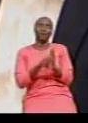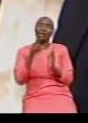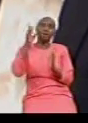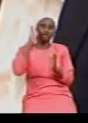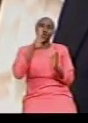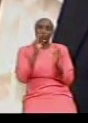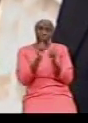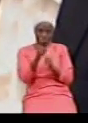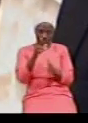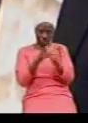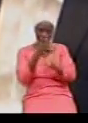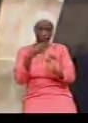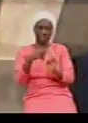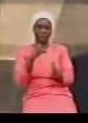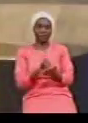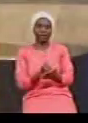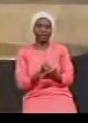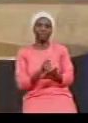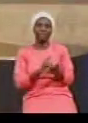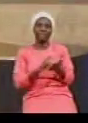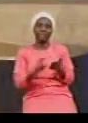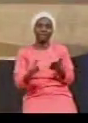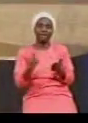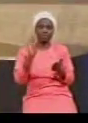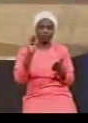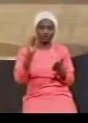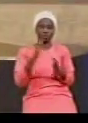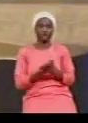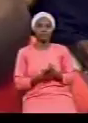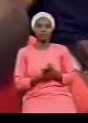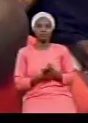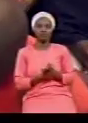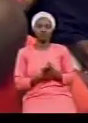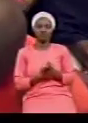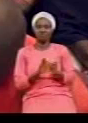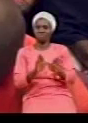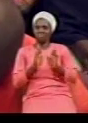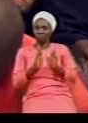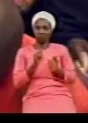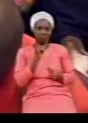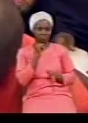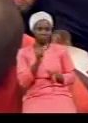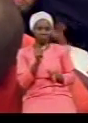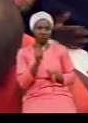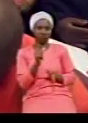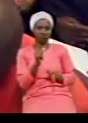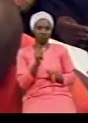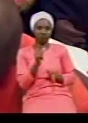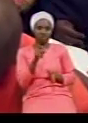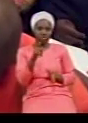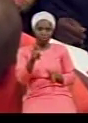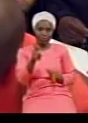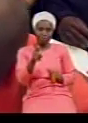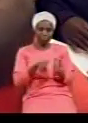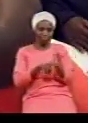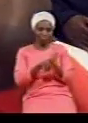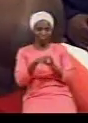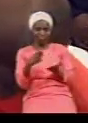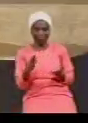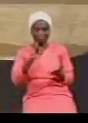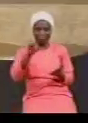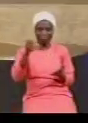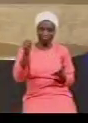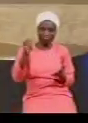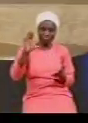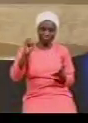you. Verse 14, fear not, thou one Jacob, and ye men of